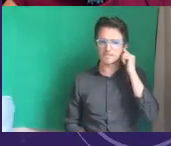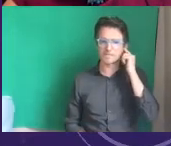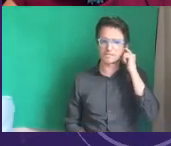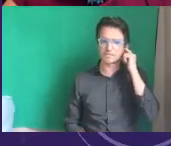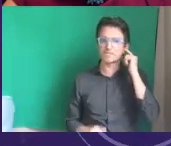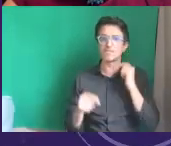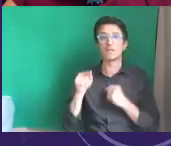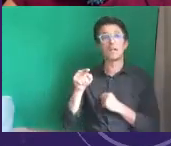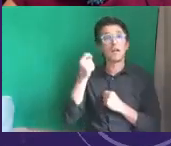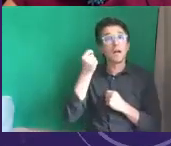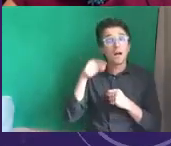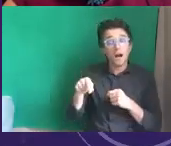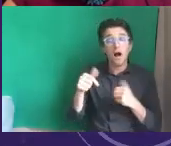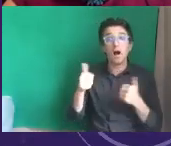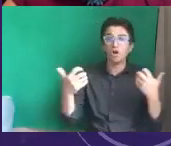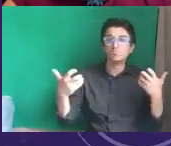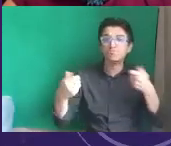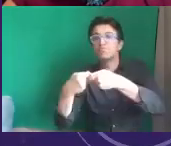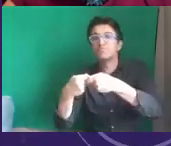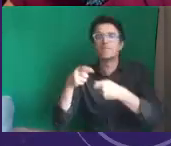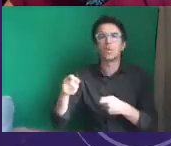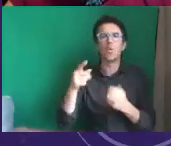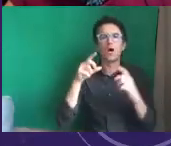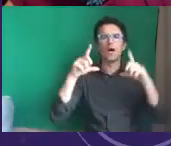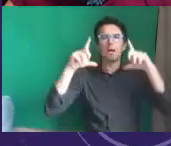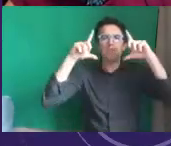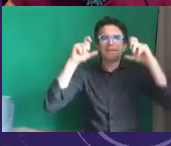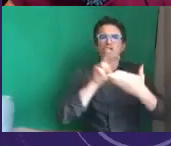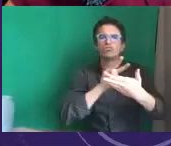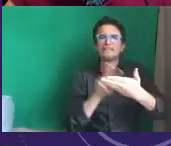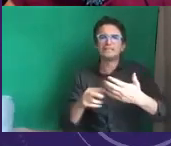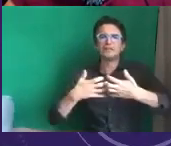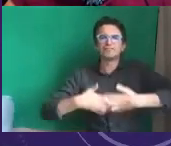So this is, now we're going to be talking about image description.